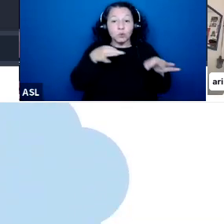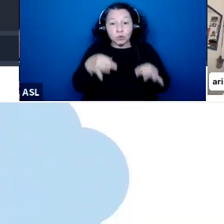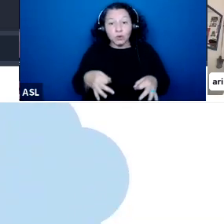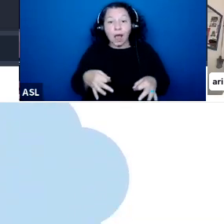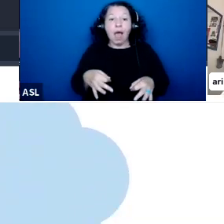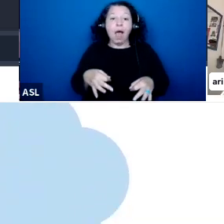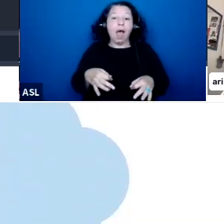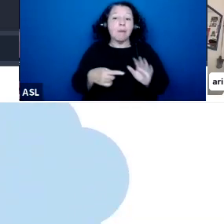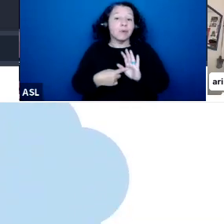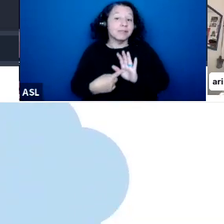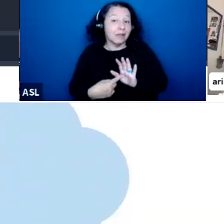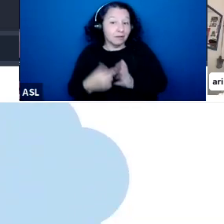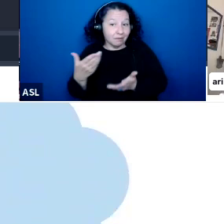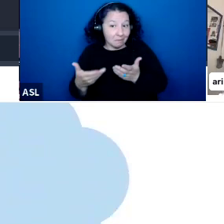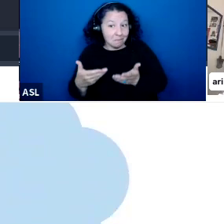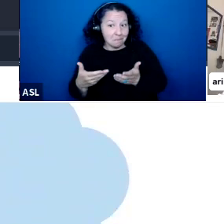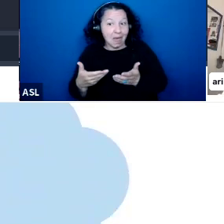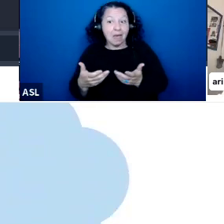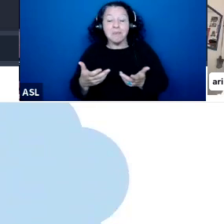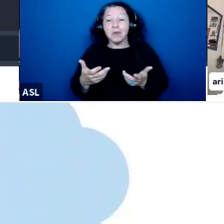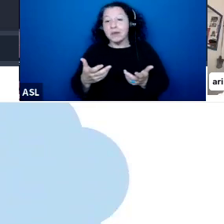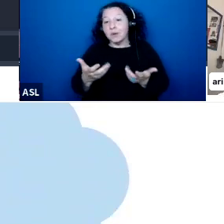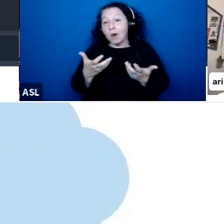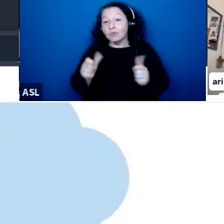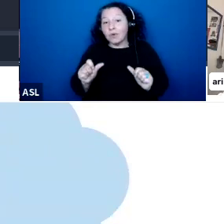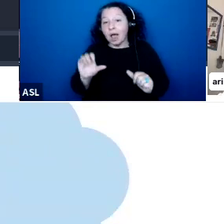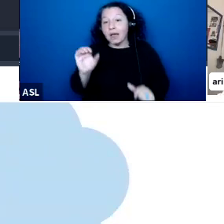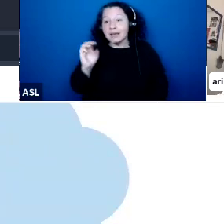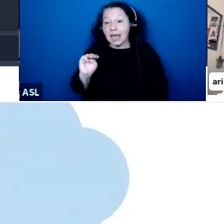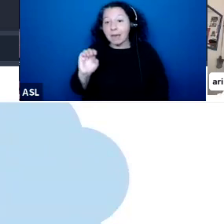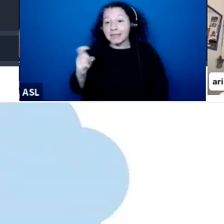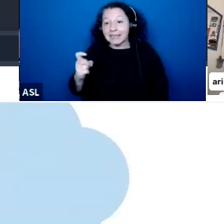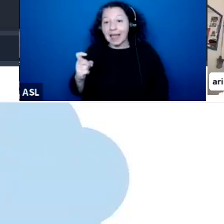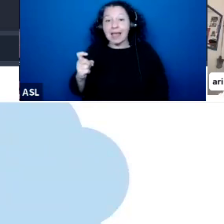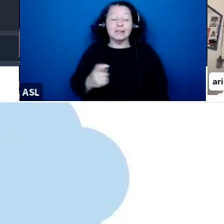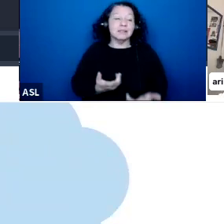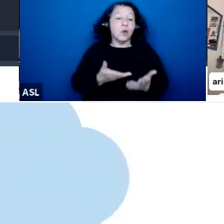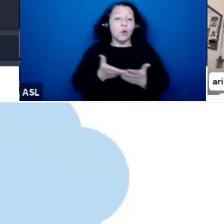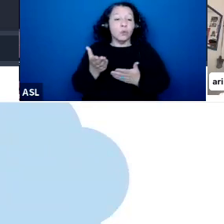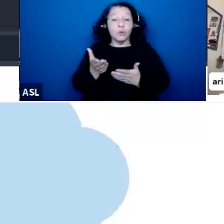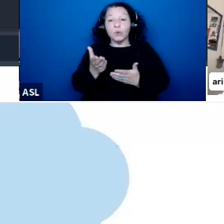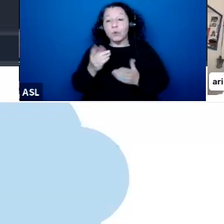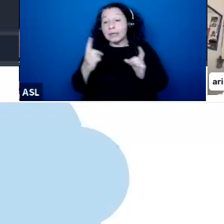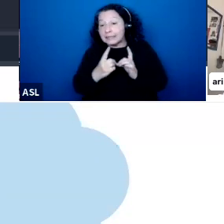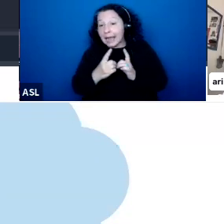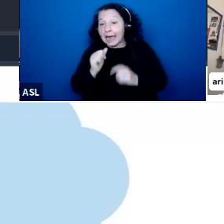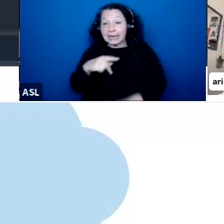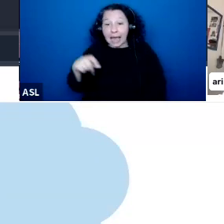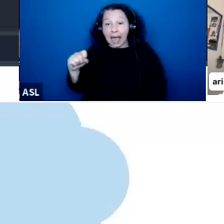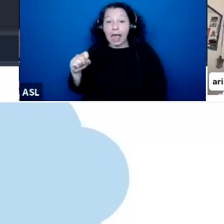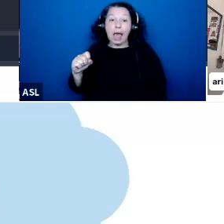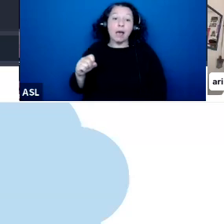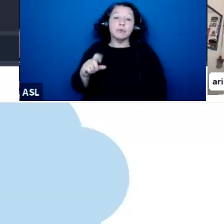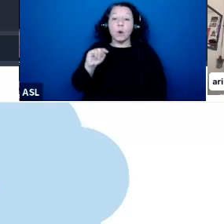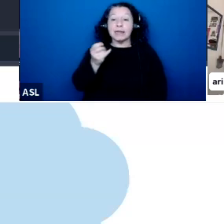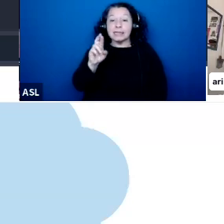to describe or signal that they might be into chemsex in some apps, like dating apps or hooking